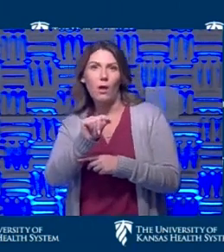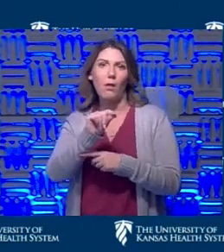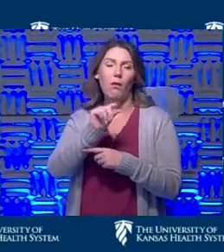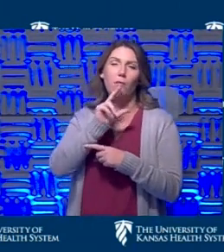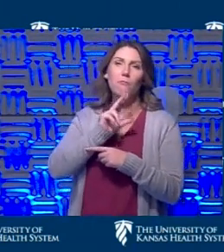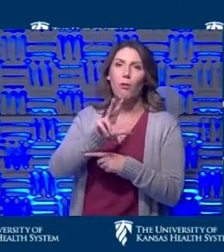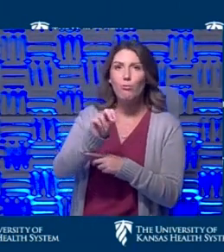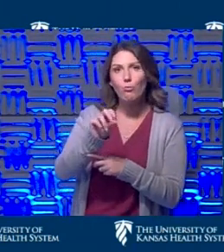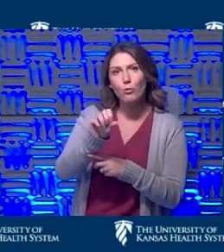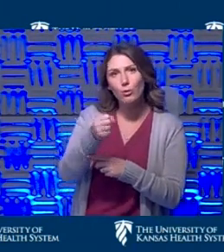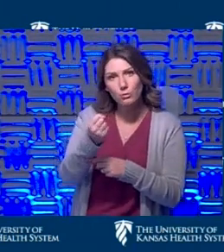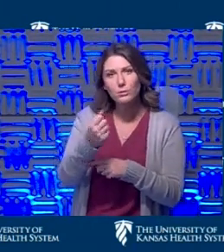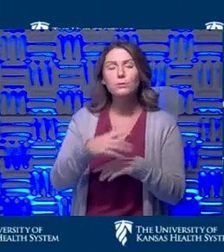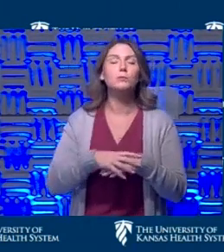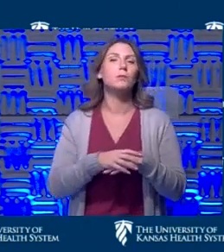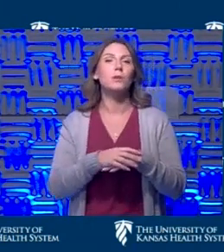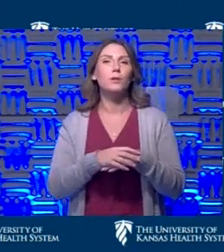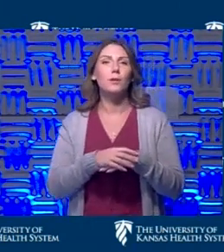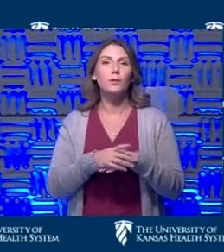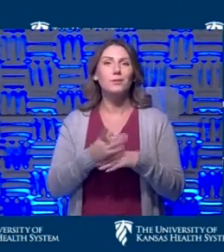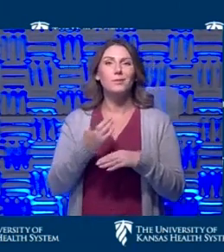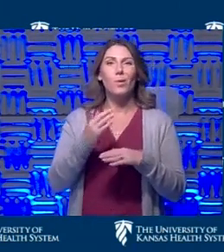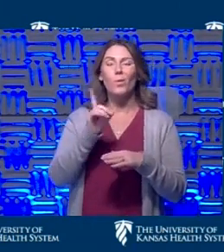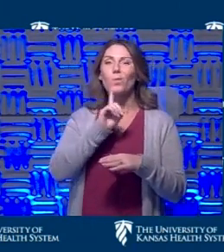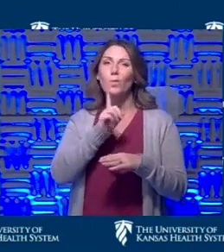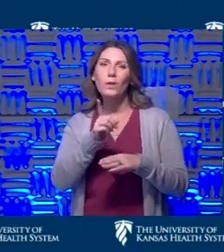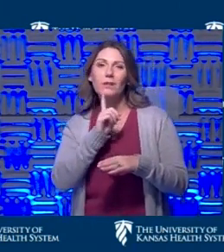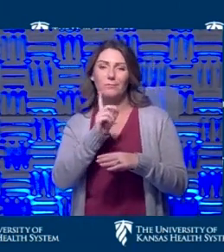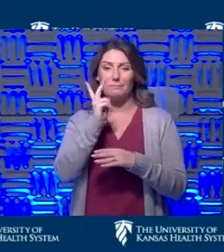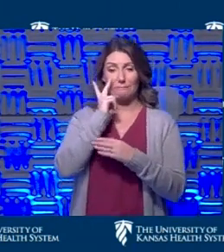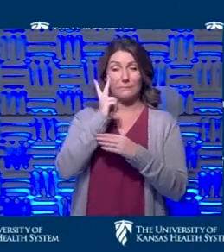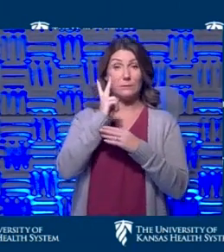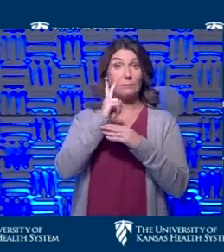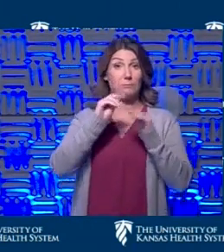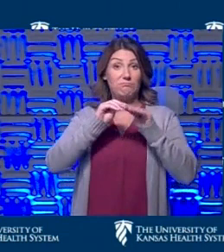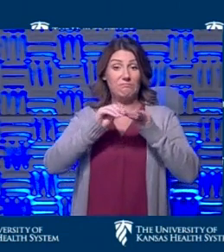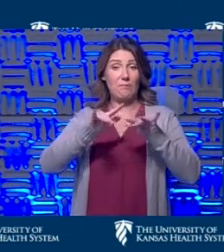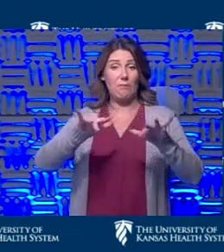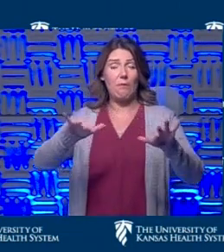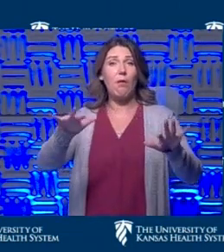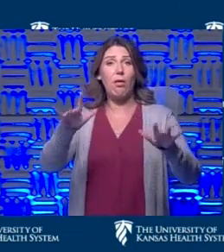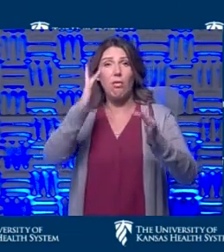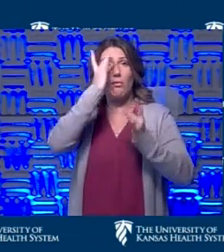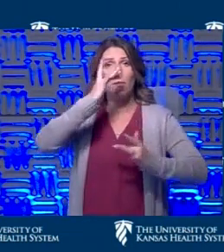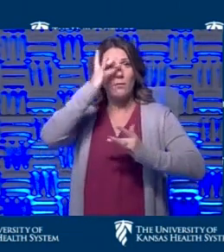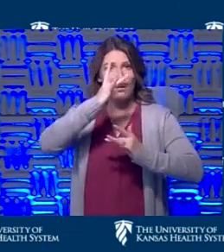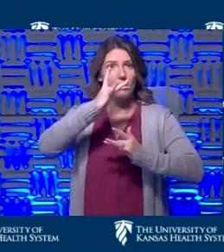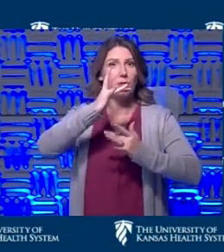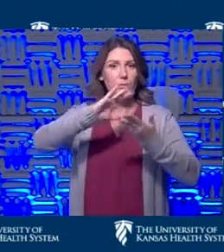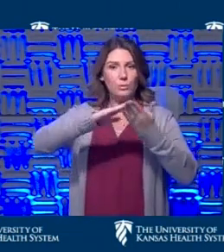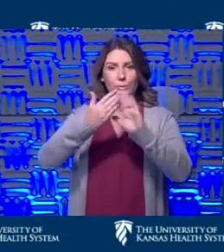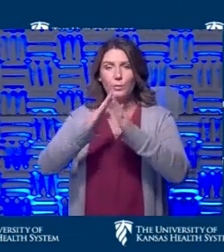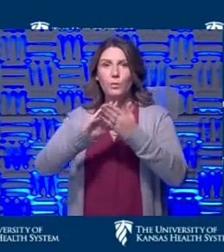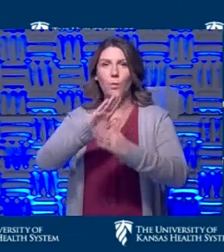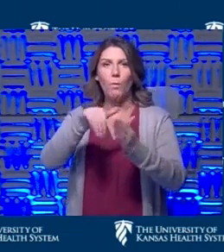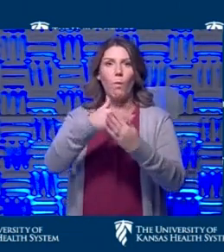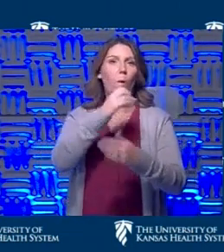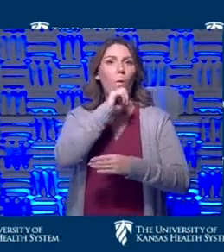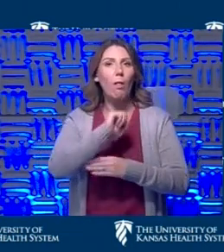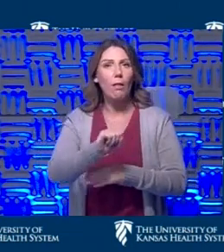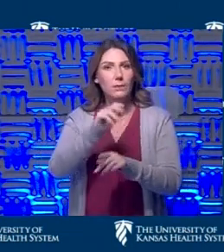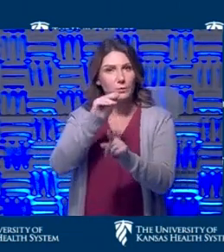I think really mirroring what we're seeing as far as spread of the disease in the community, that all ages are being